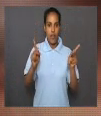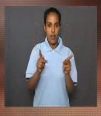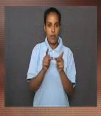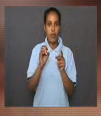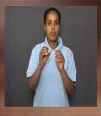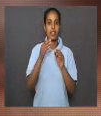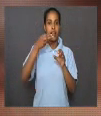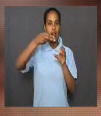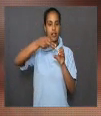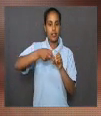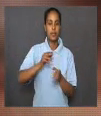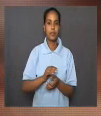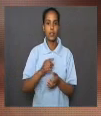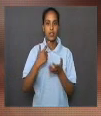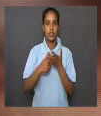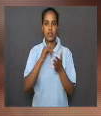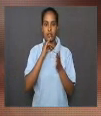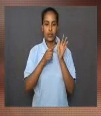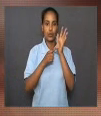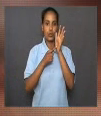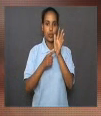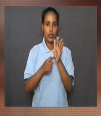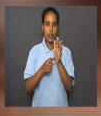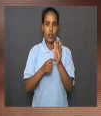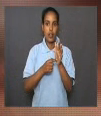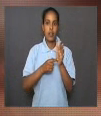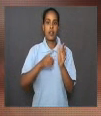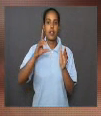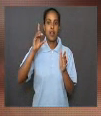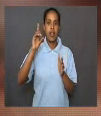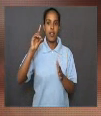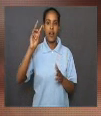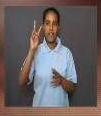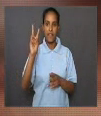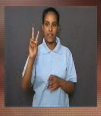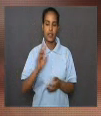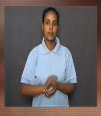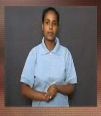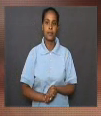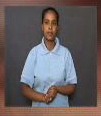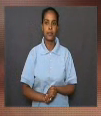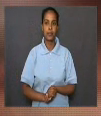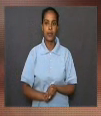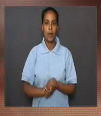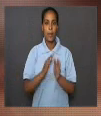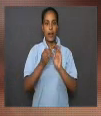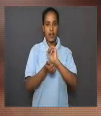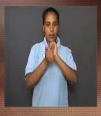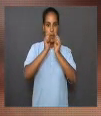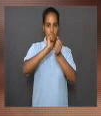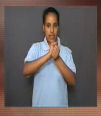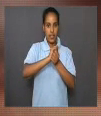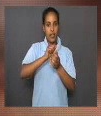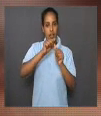the gas. This is shown as delta V. By replacing